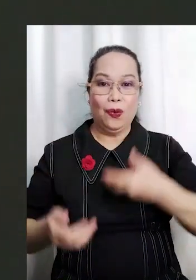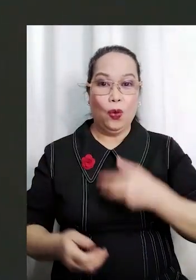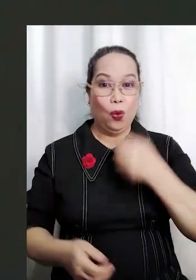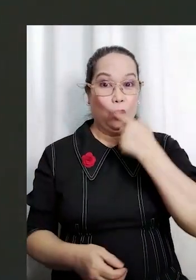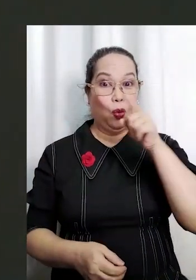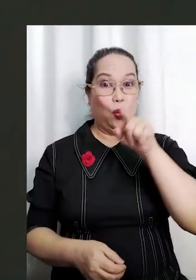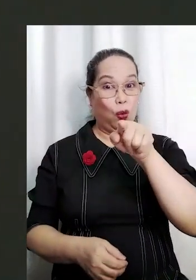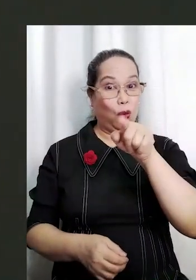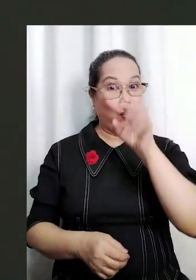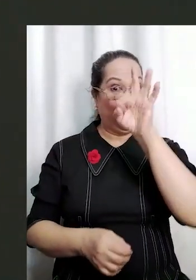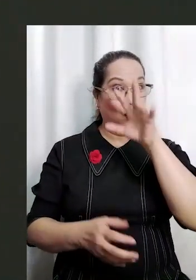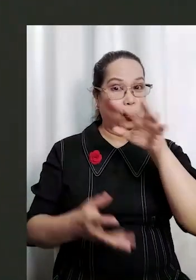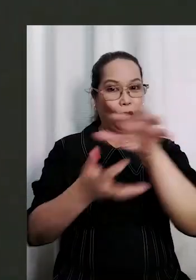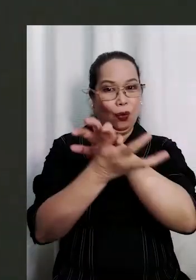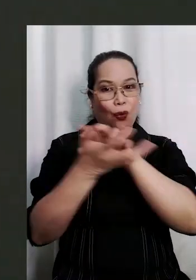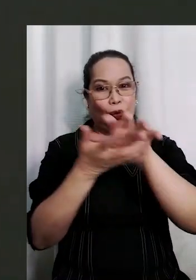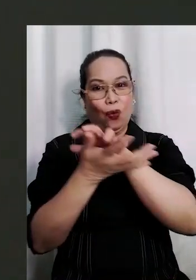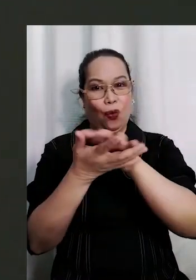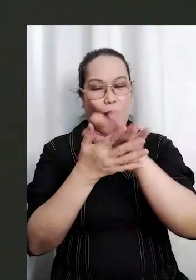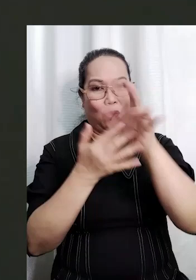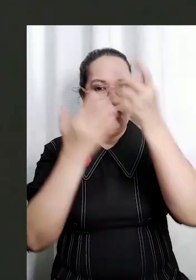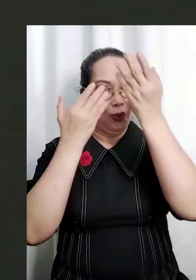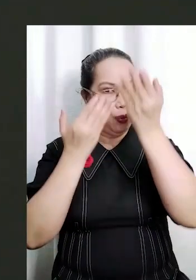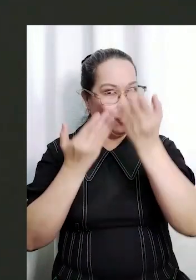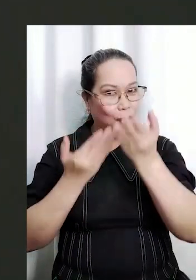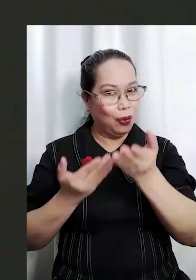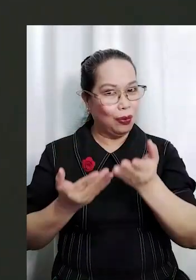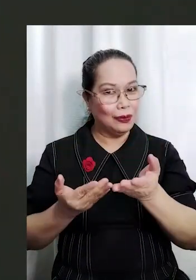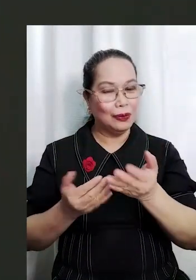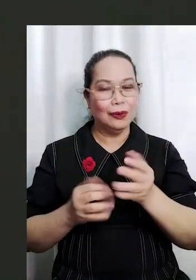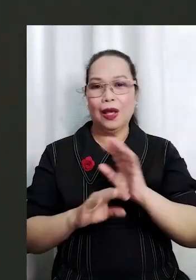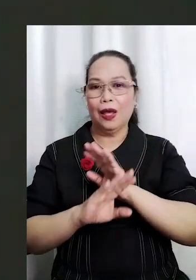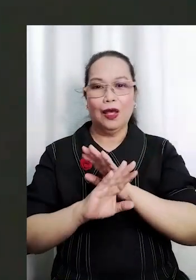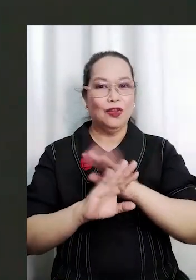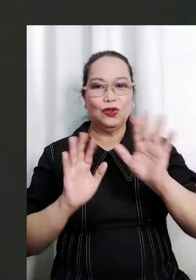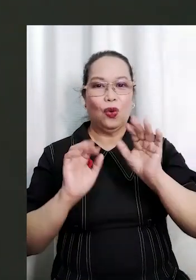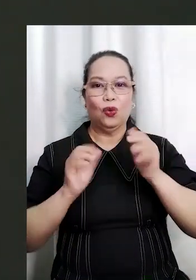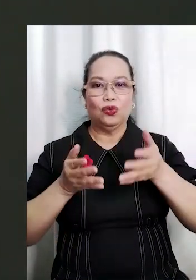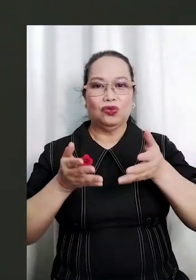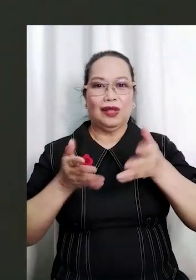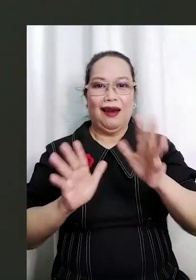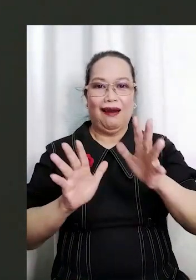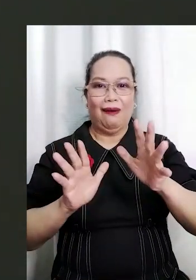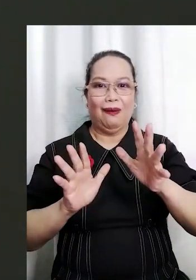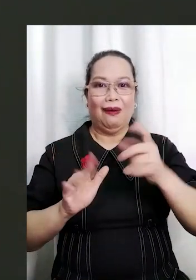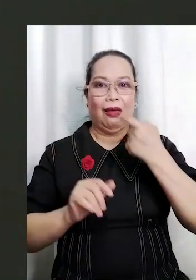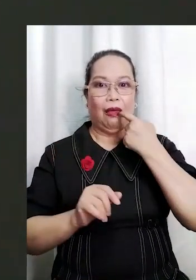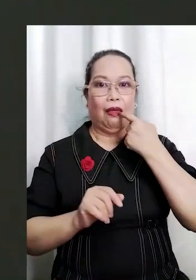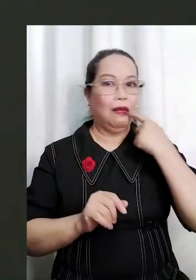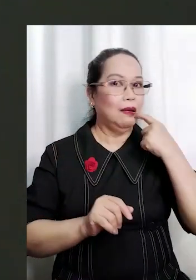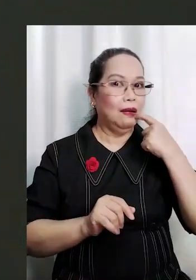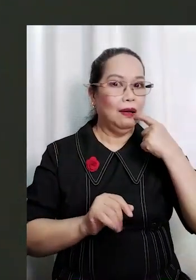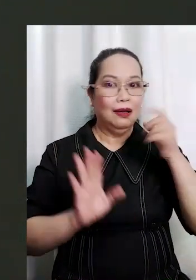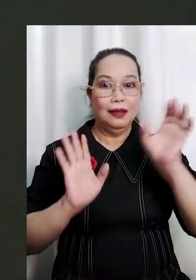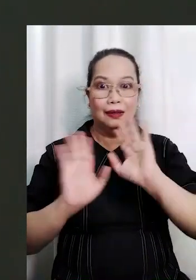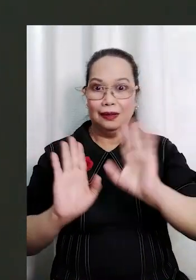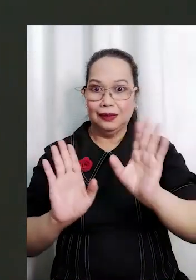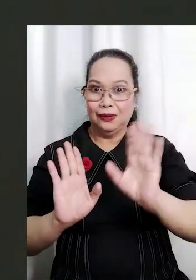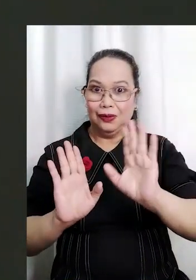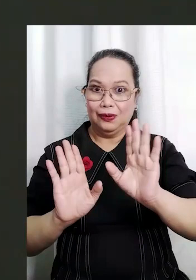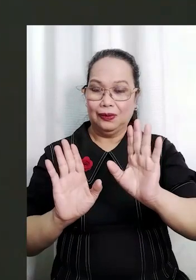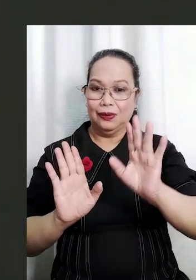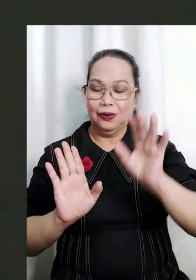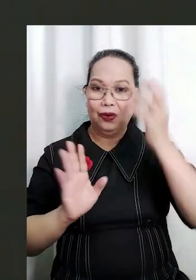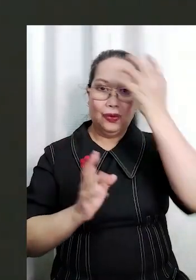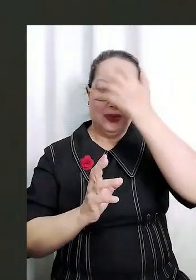tayo. But the reality is that don't allow yourself na magiging magulo ang